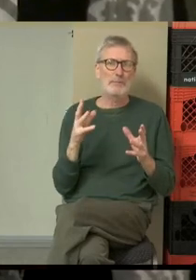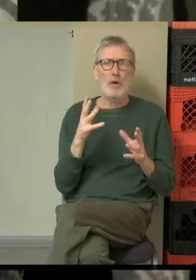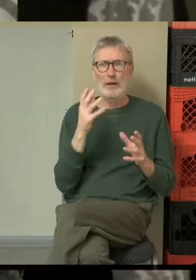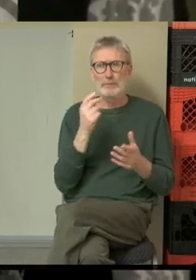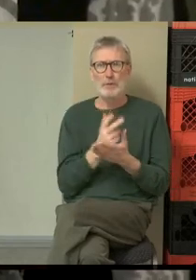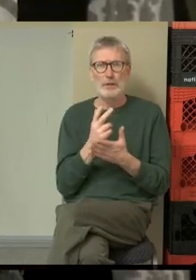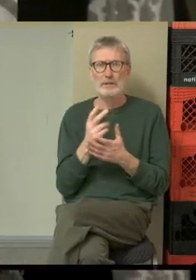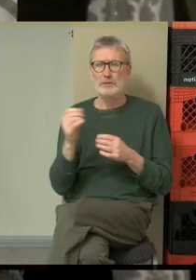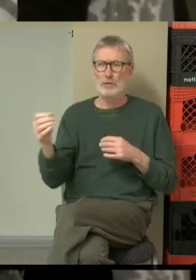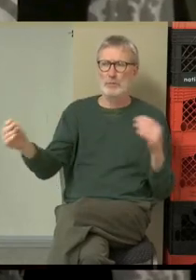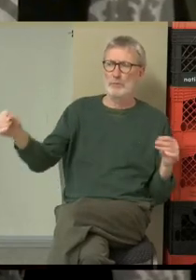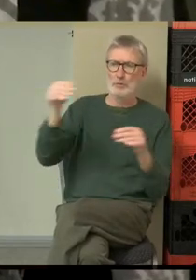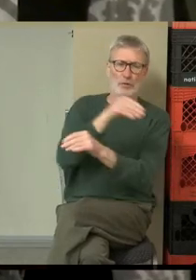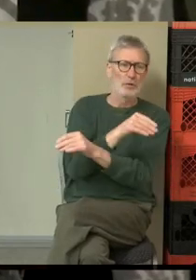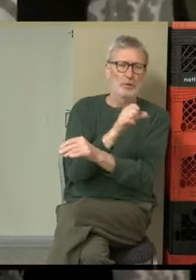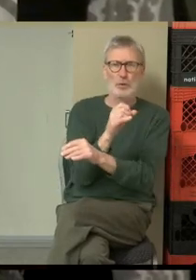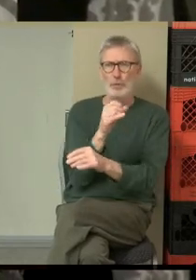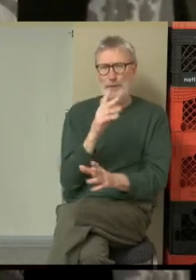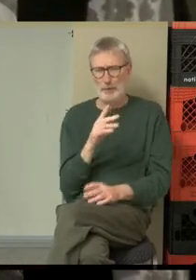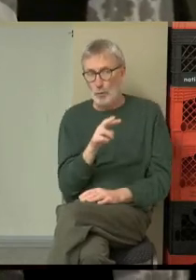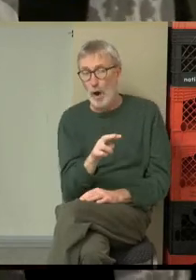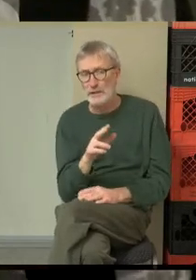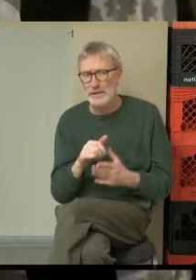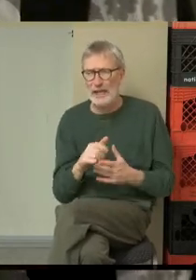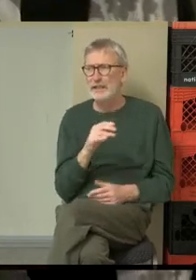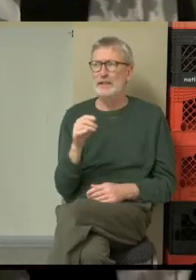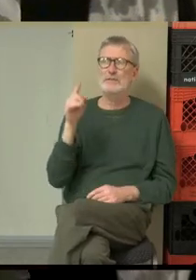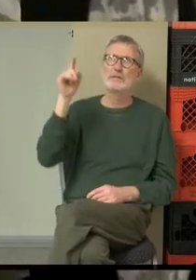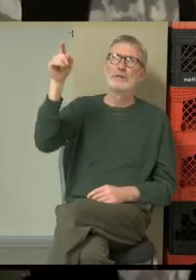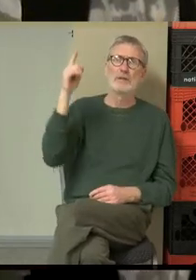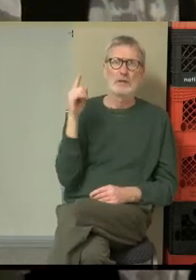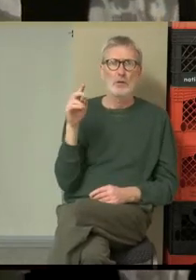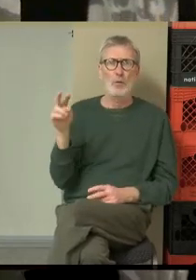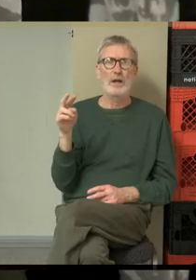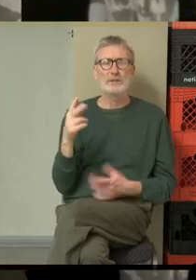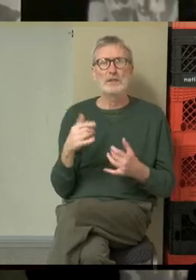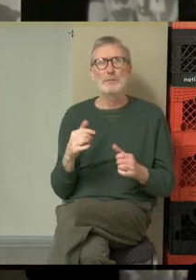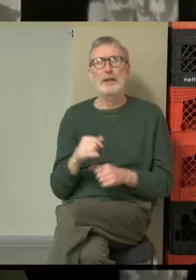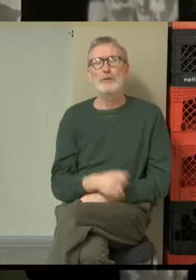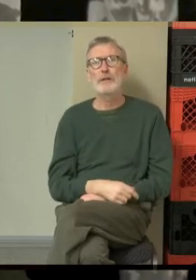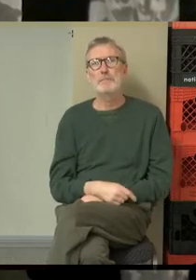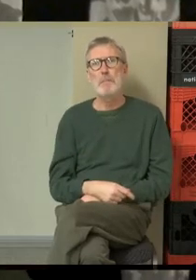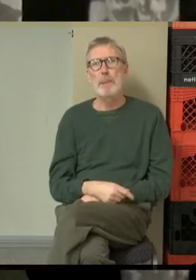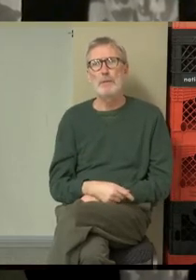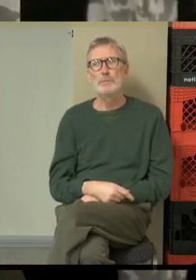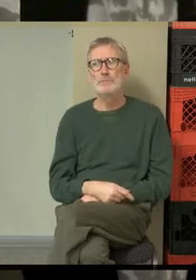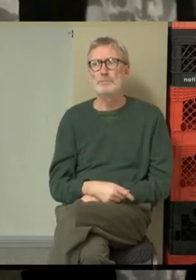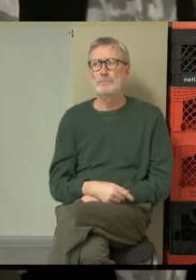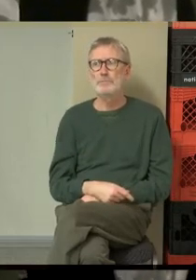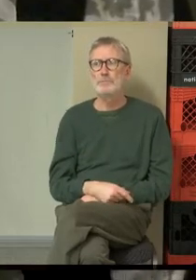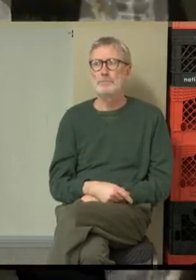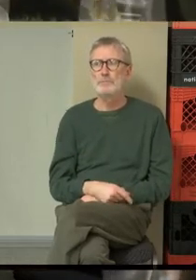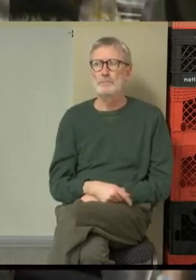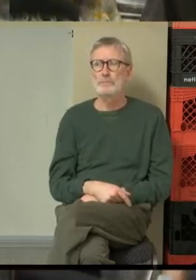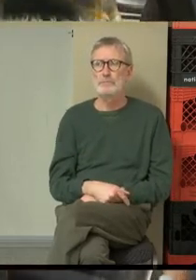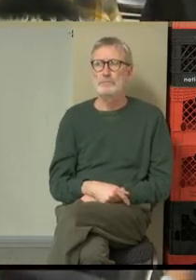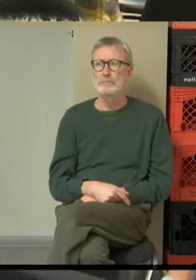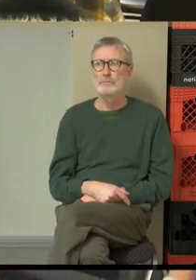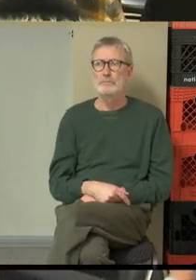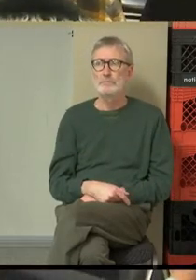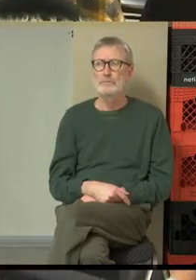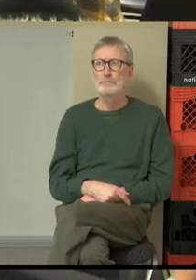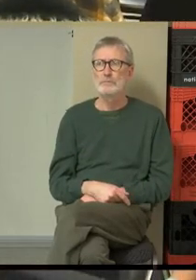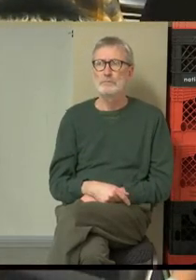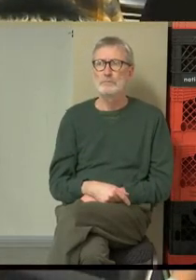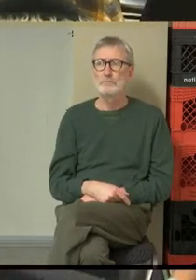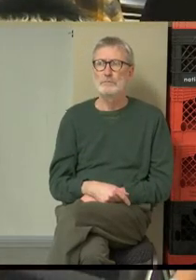eye on things that are happening at the court at the same time that they're watching the playground. Question back here. Yeah,